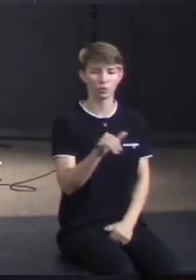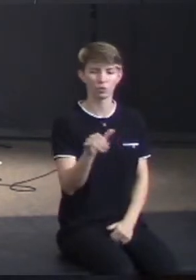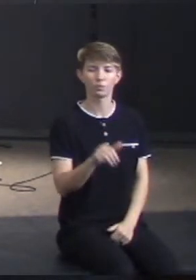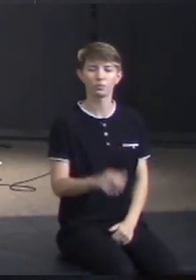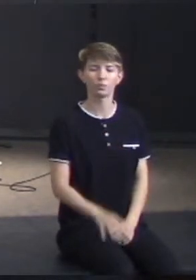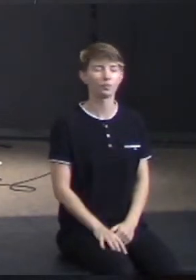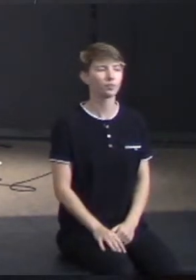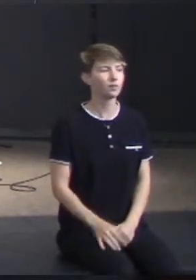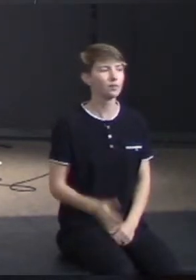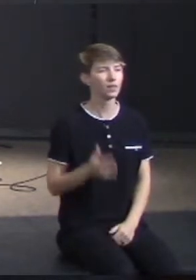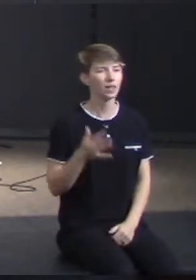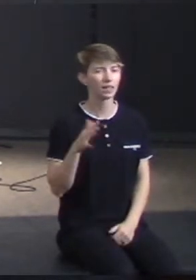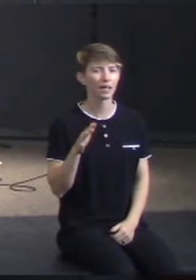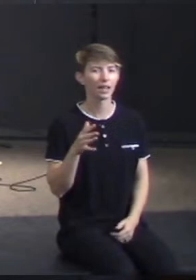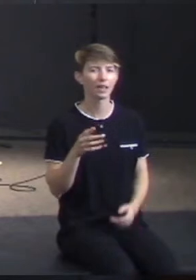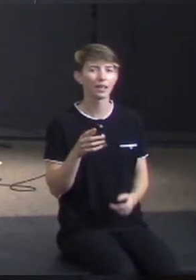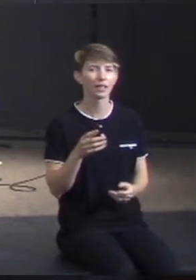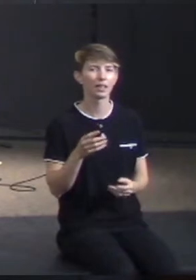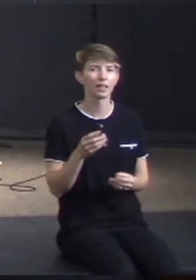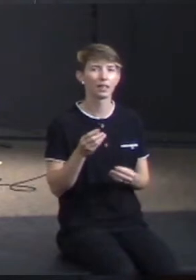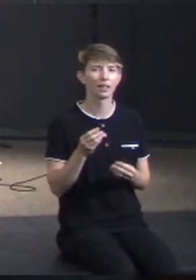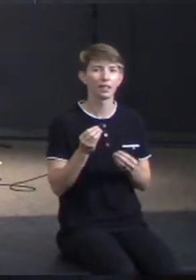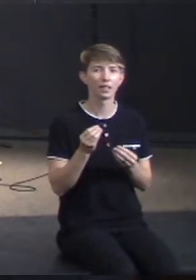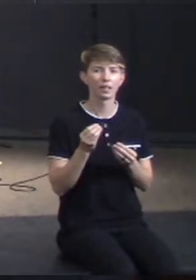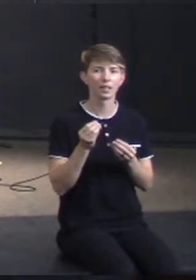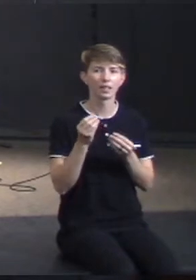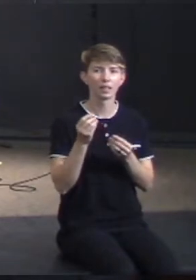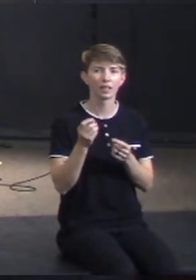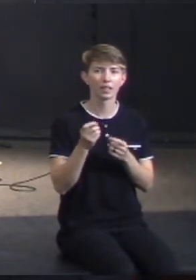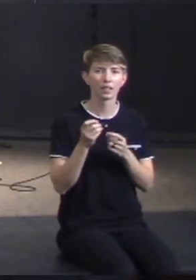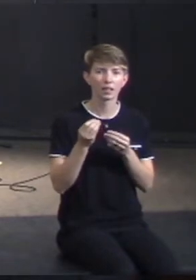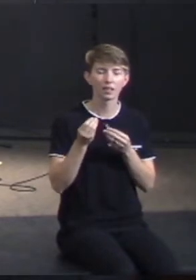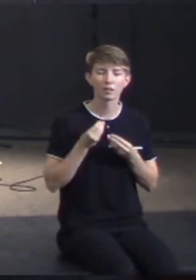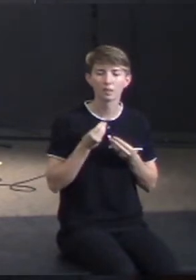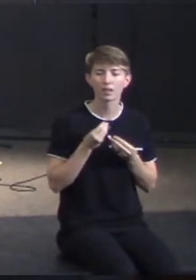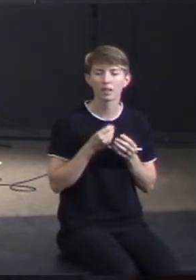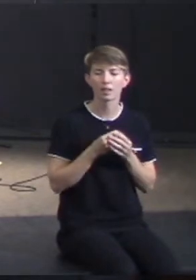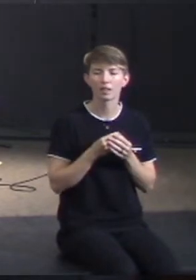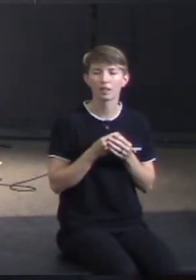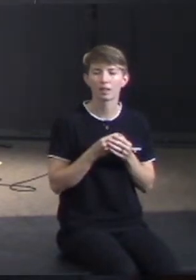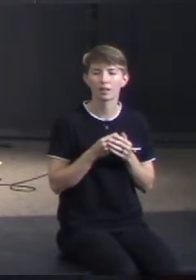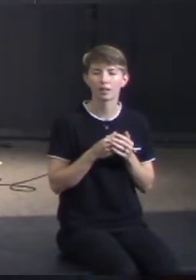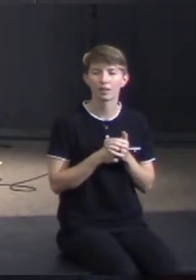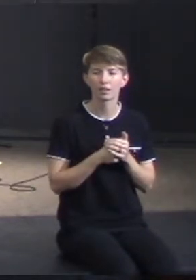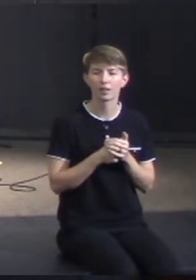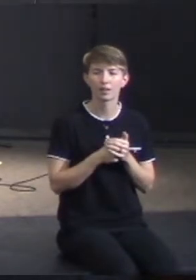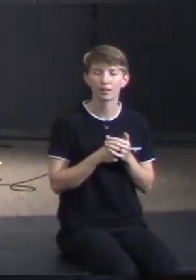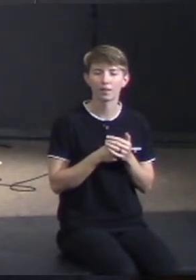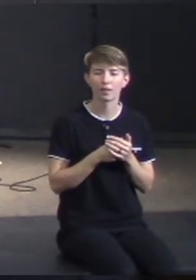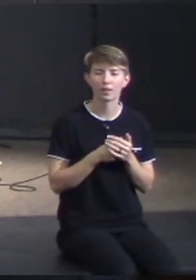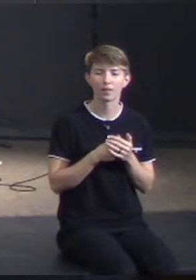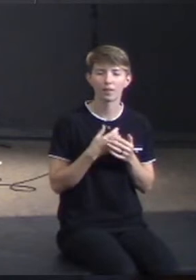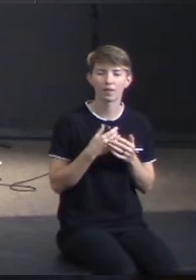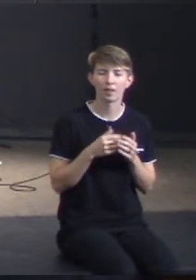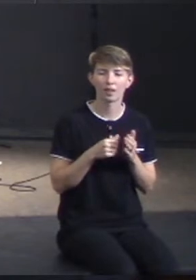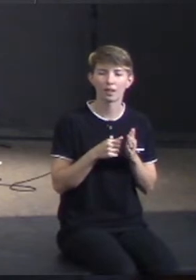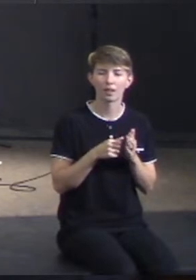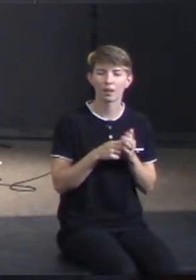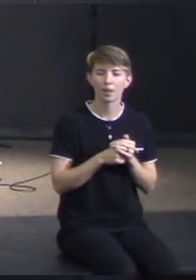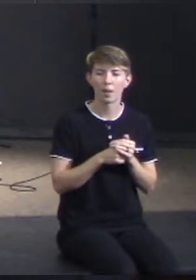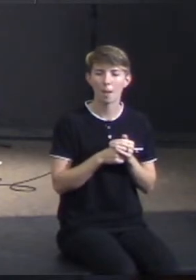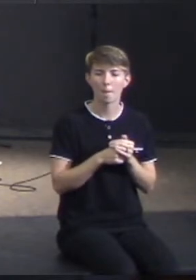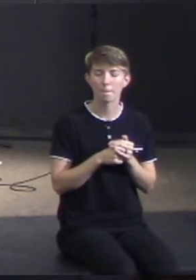It kind of gives me the impression, and I kind of hate to say this, but it gives me the impression, next